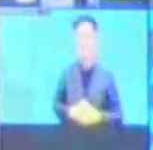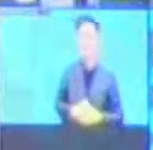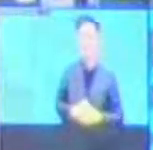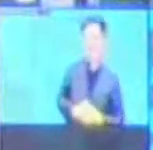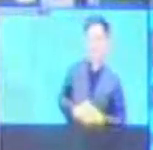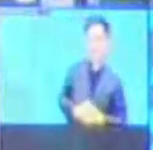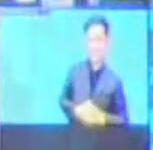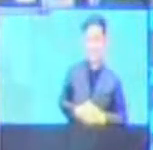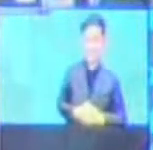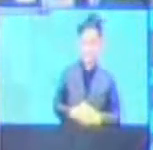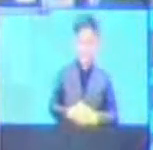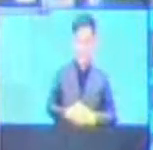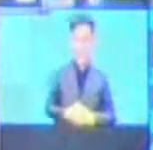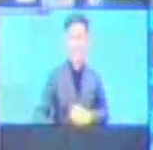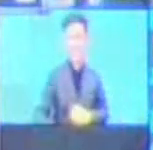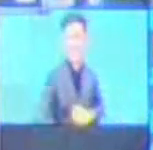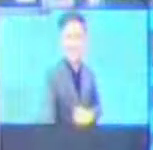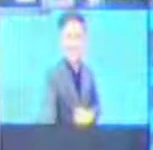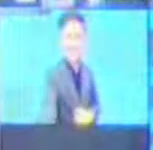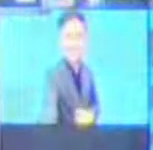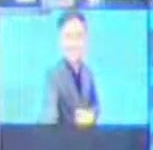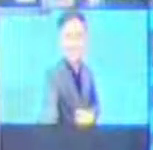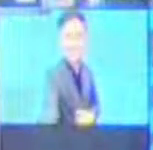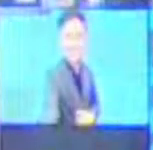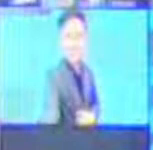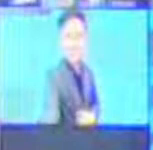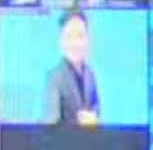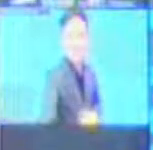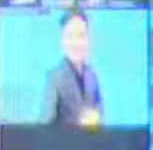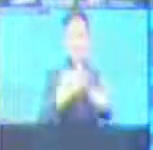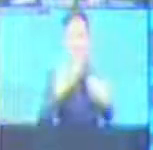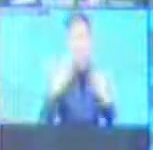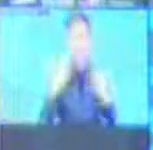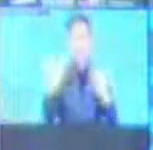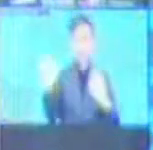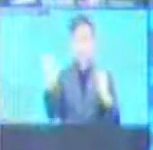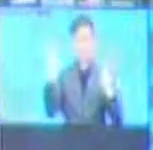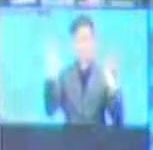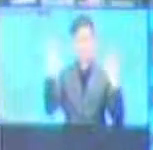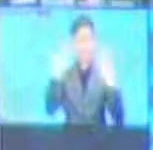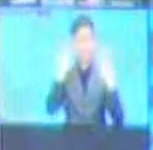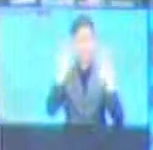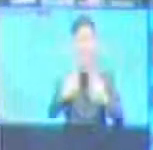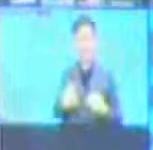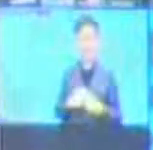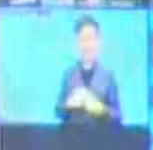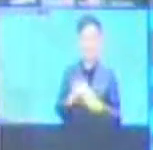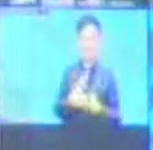And thank you to the sign language guy.